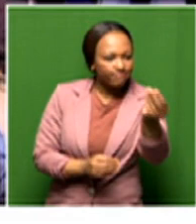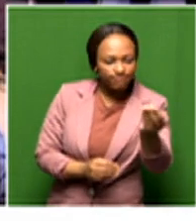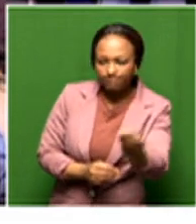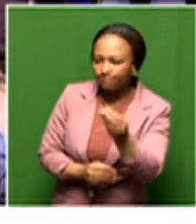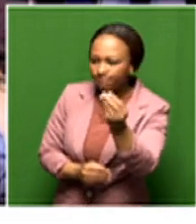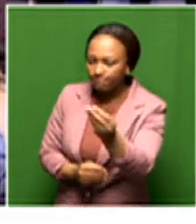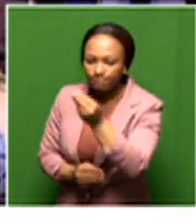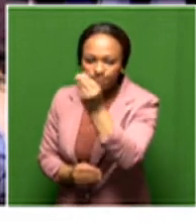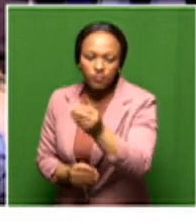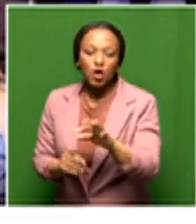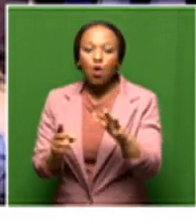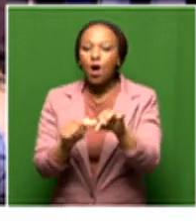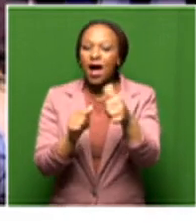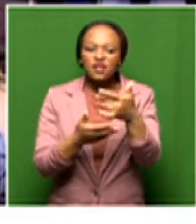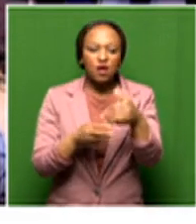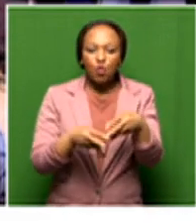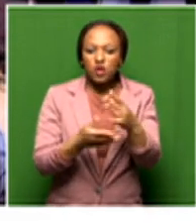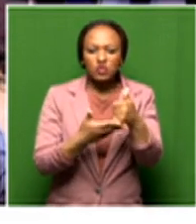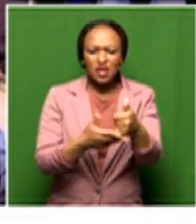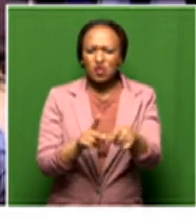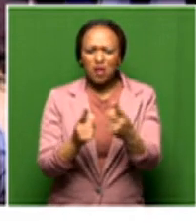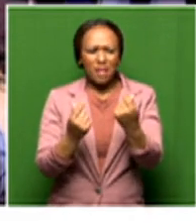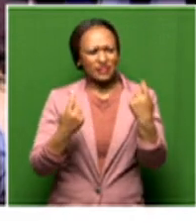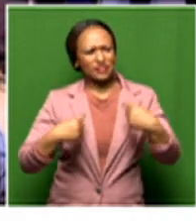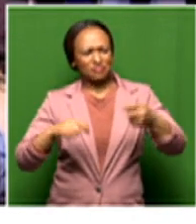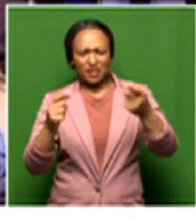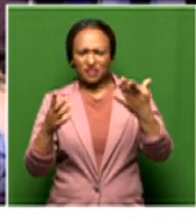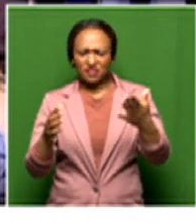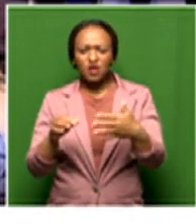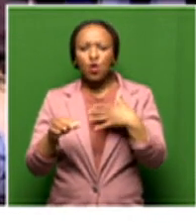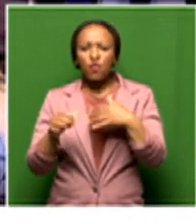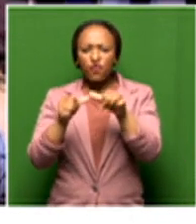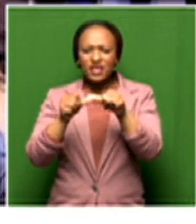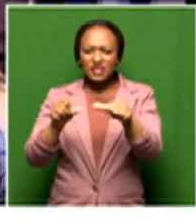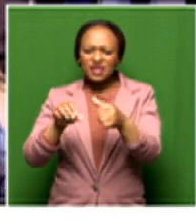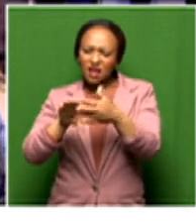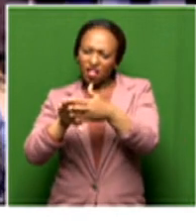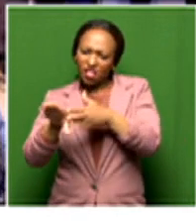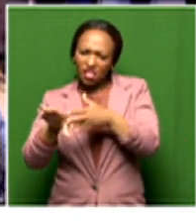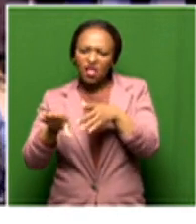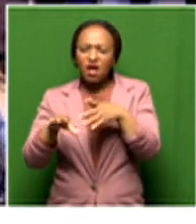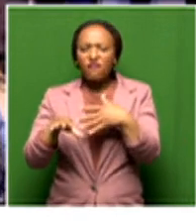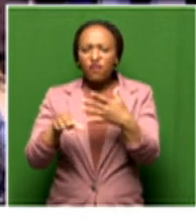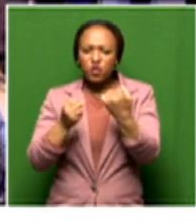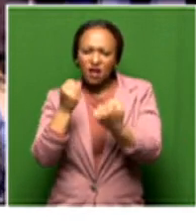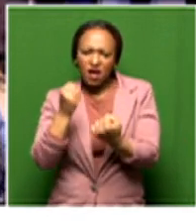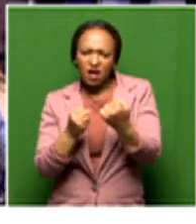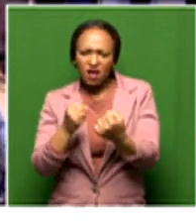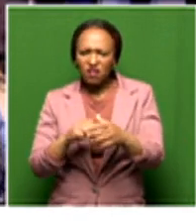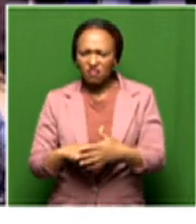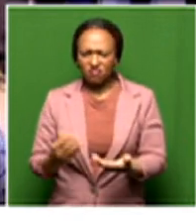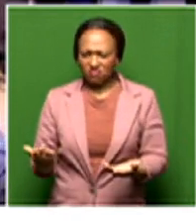have given them other relief instead of spending that on stickers, as you say, for branding